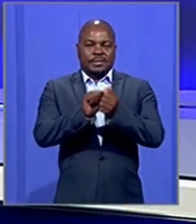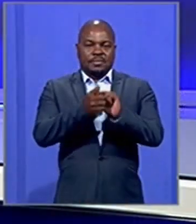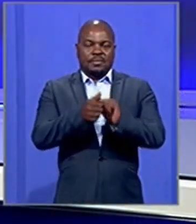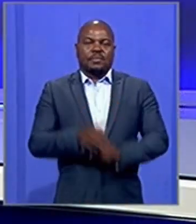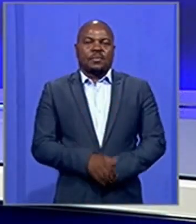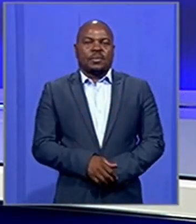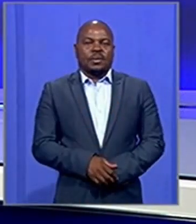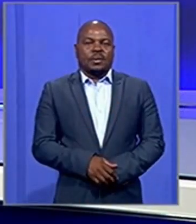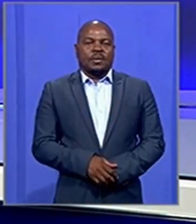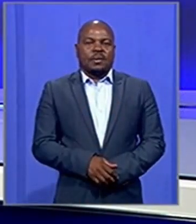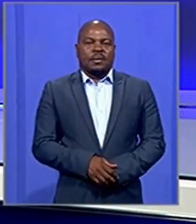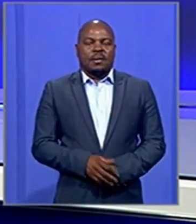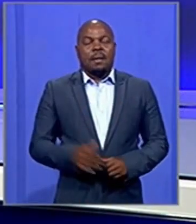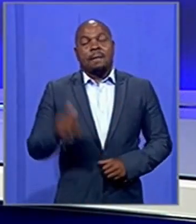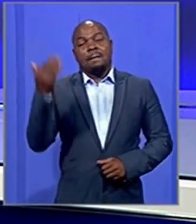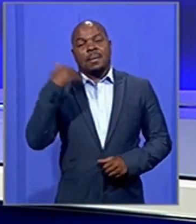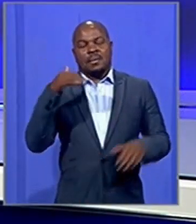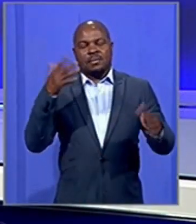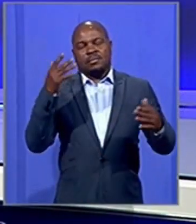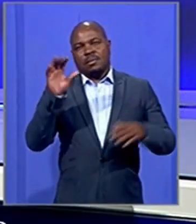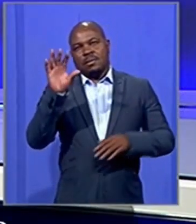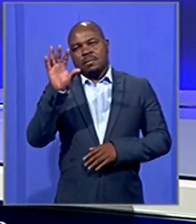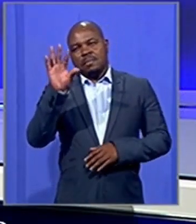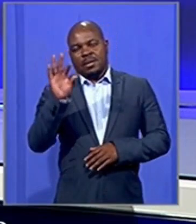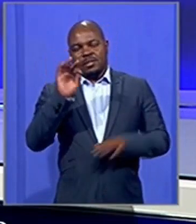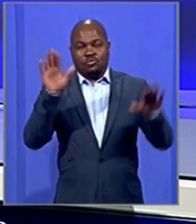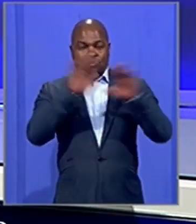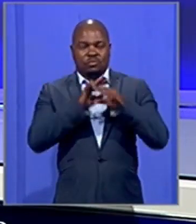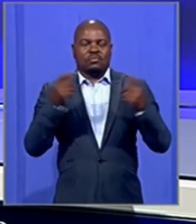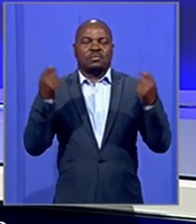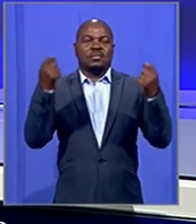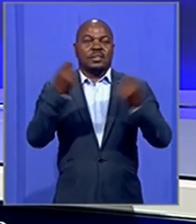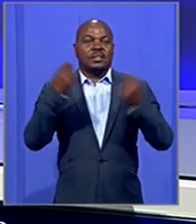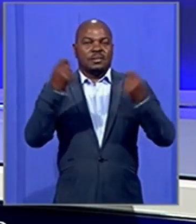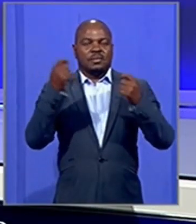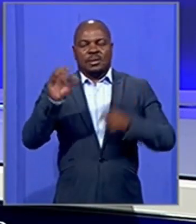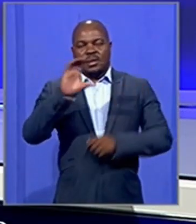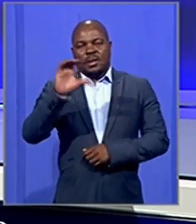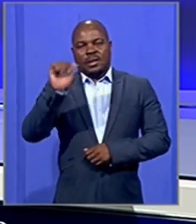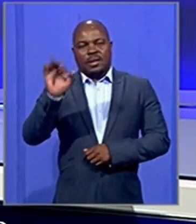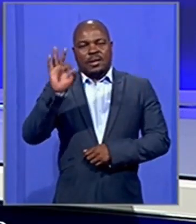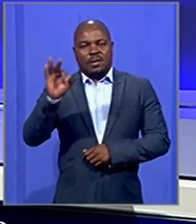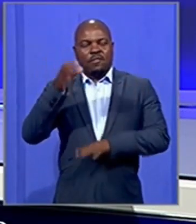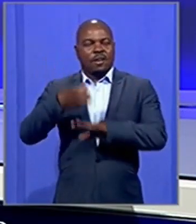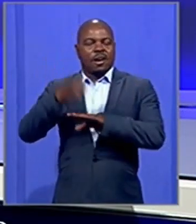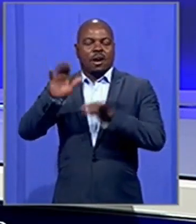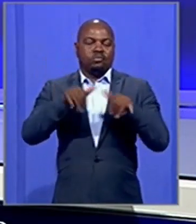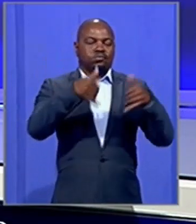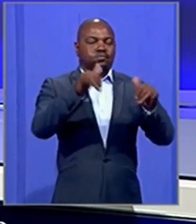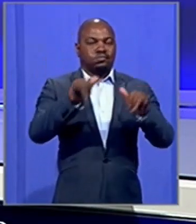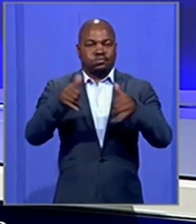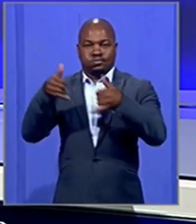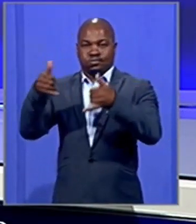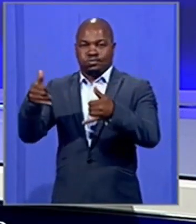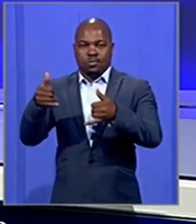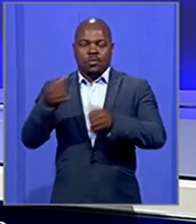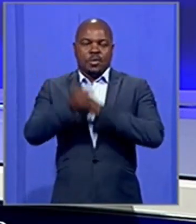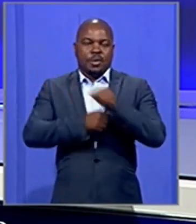Dipapading moketeko wa bošegong bja mošupologo wa kabo ya difoka tša Confederation of African Football